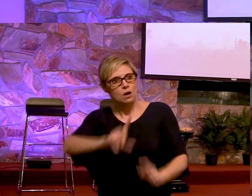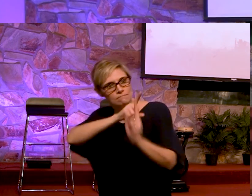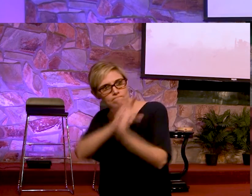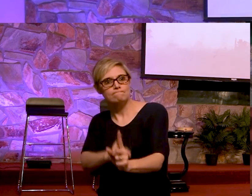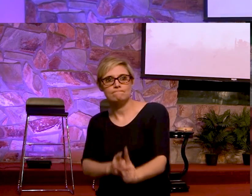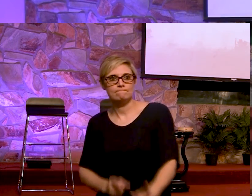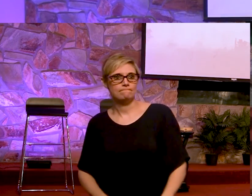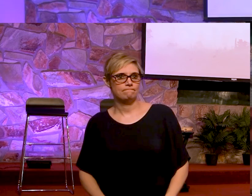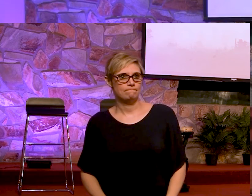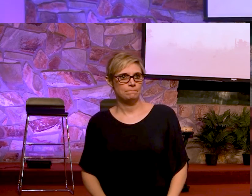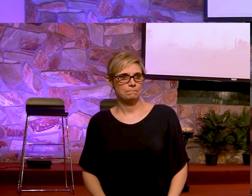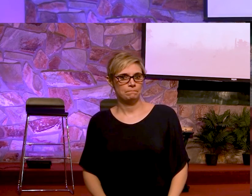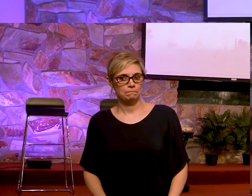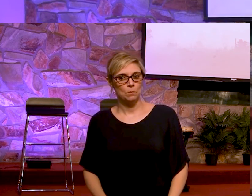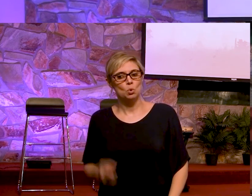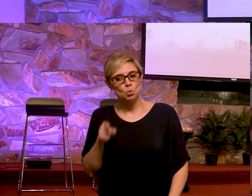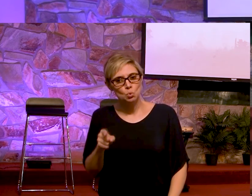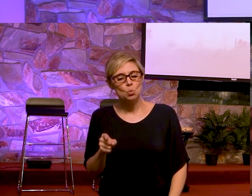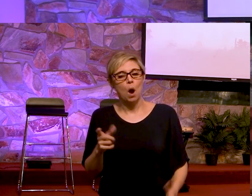do.